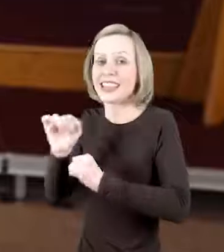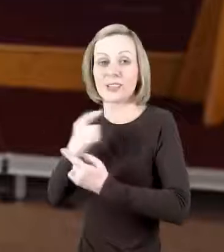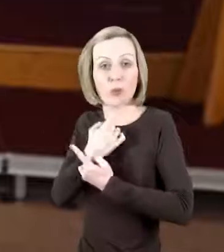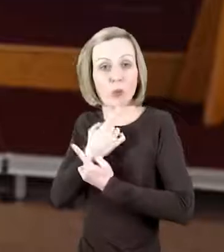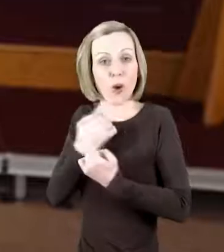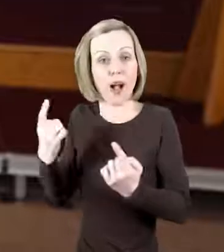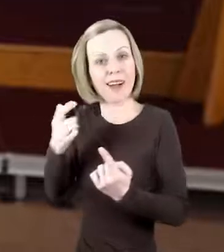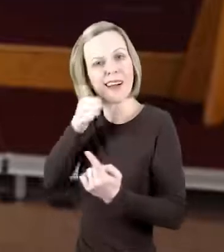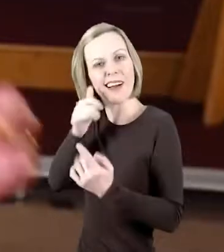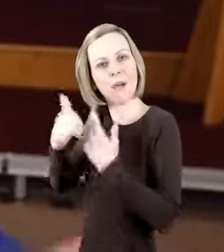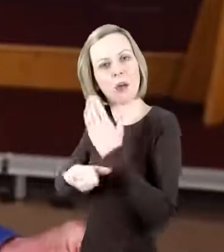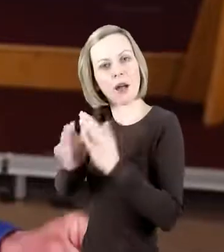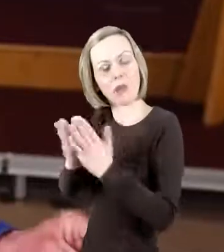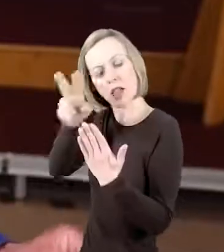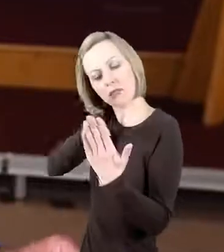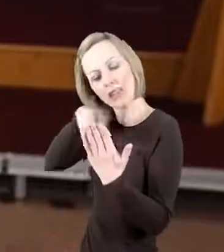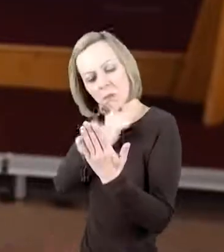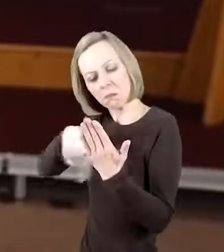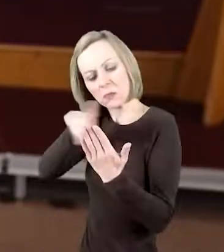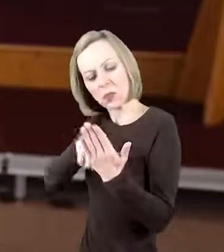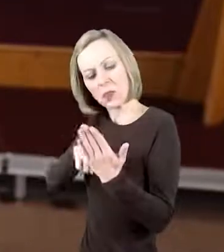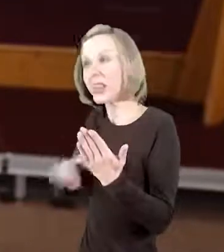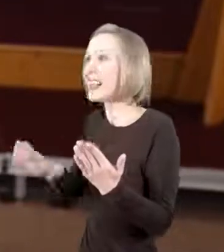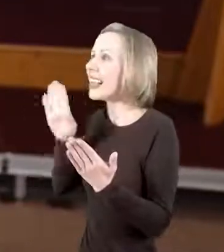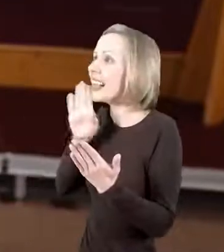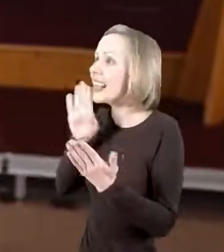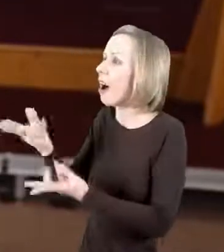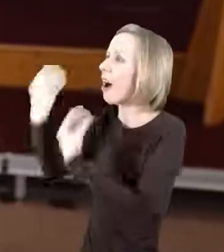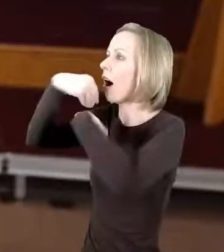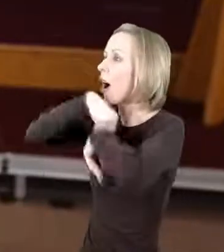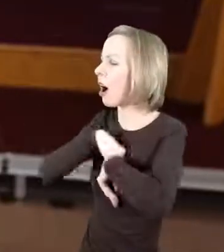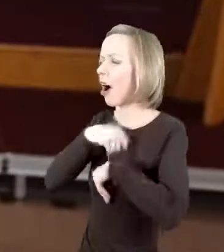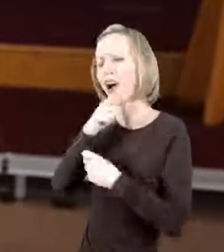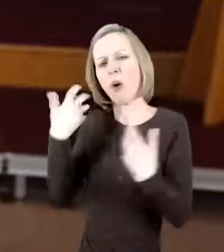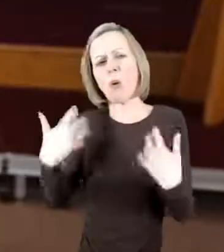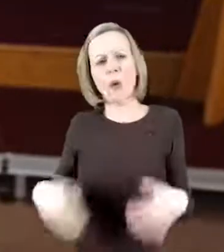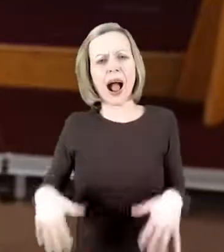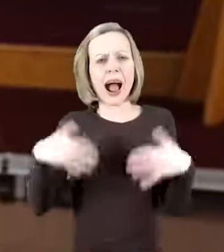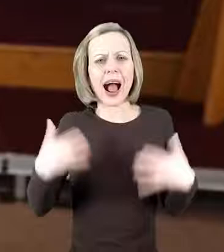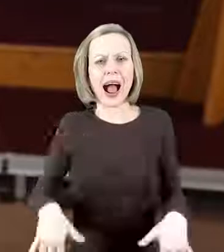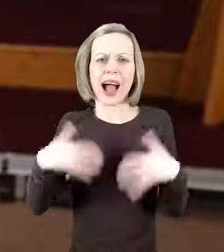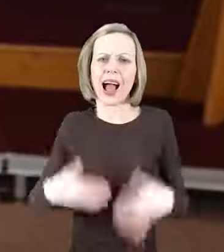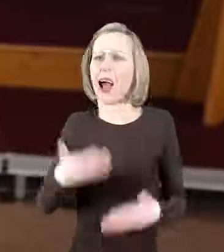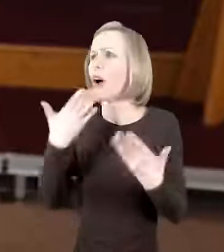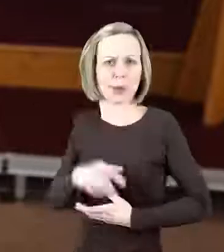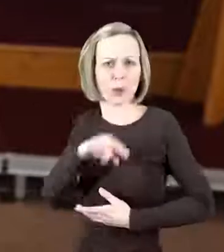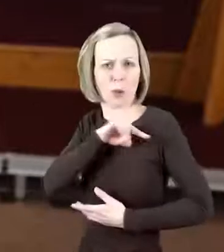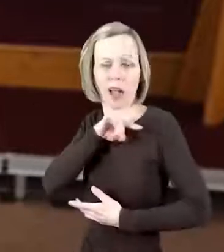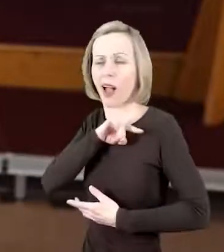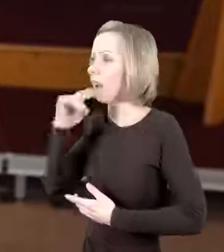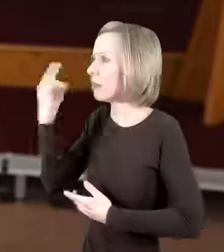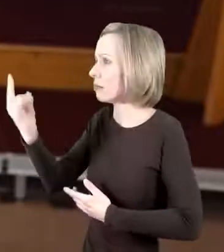we can listen to his words recorded in Scripture and hear the voice of God. What a privilege